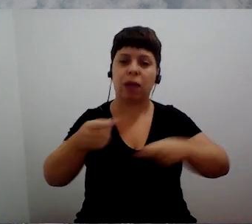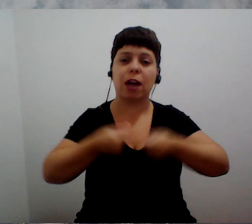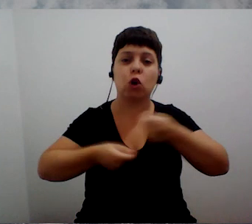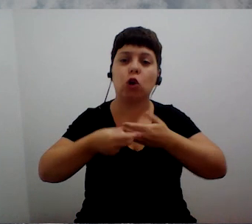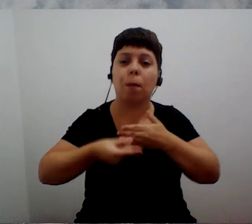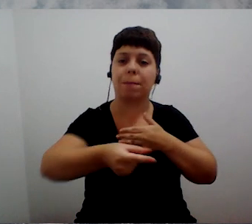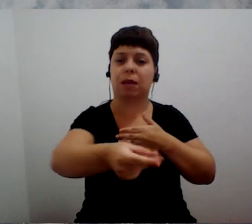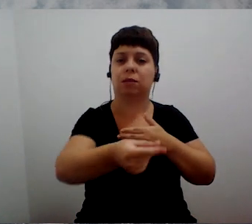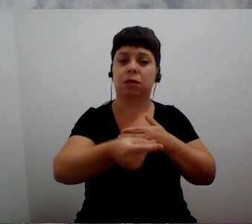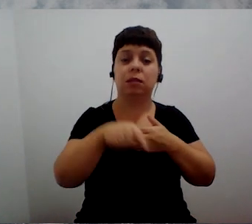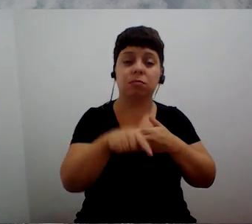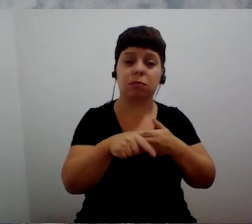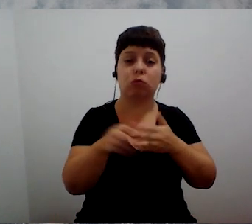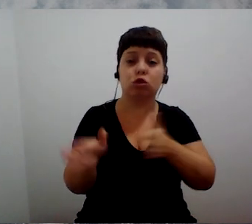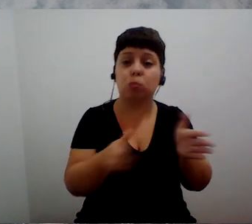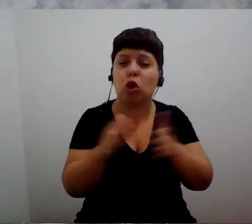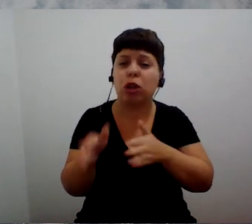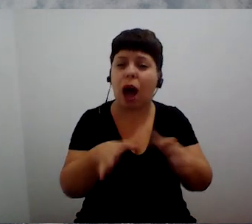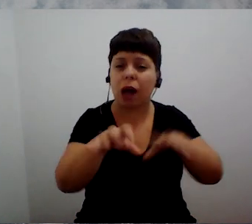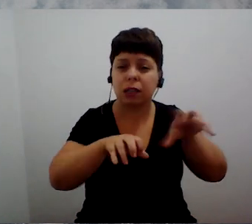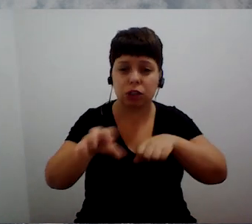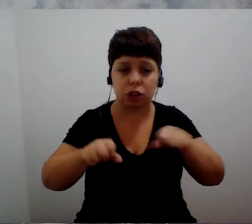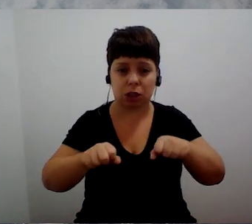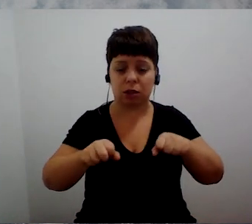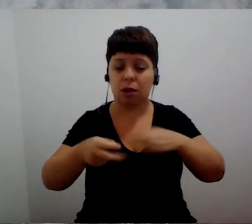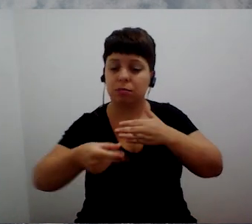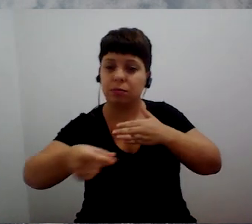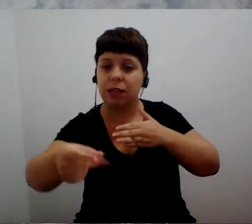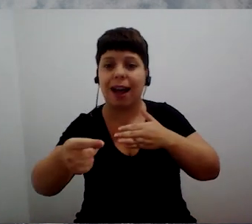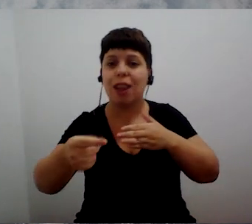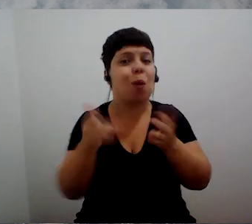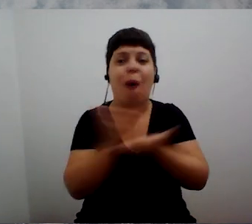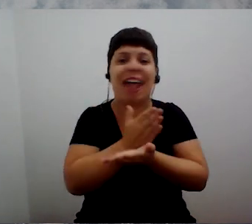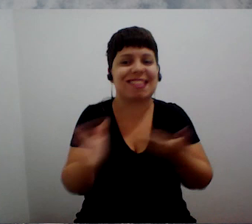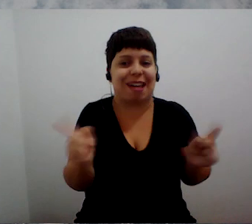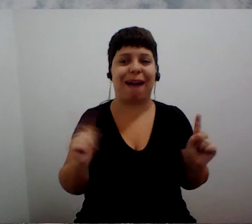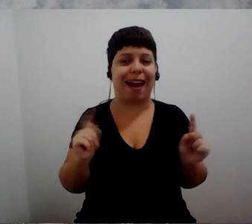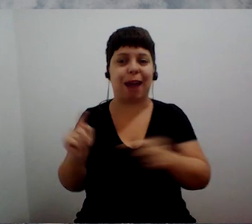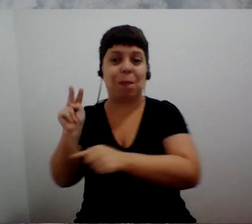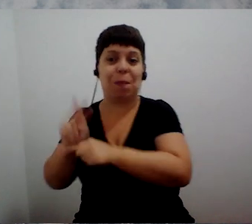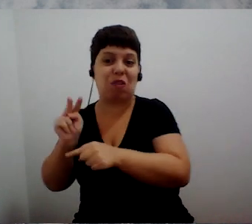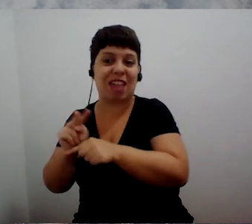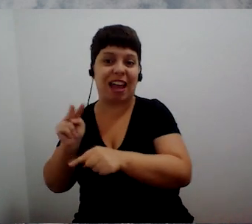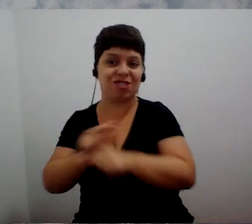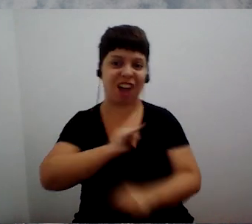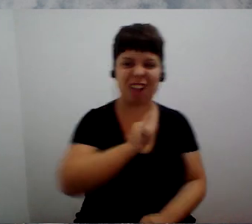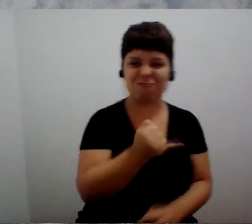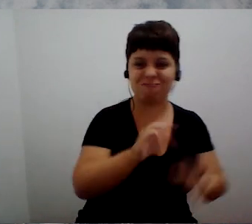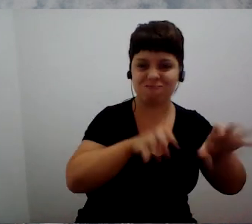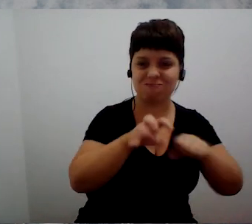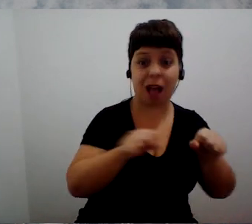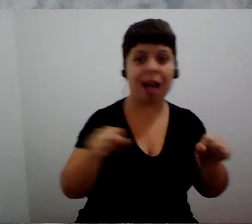protection, production, and prosperity go hand in hand. And the main commitment from this panel is